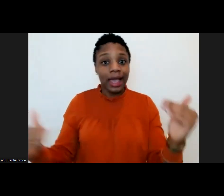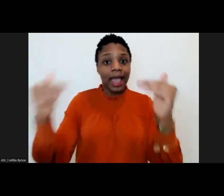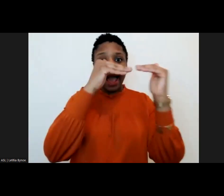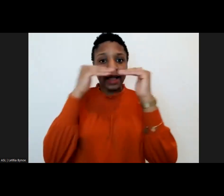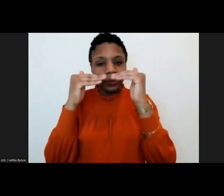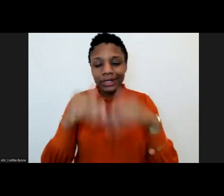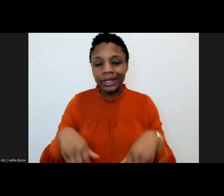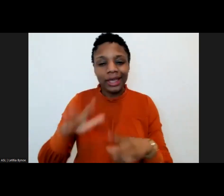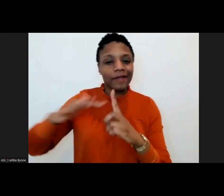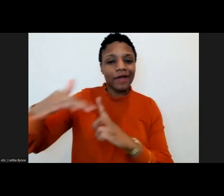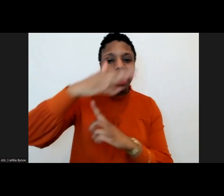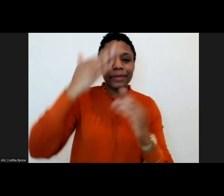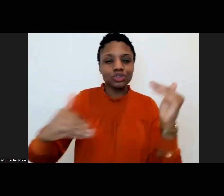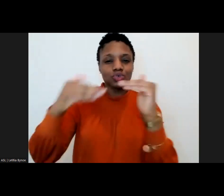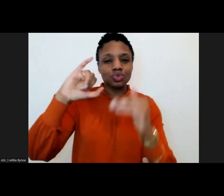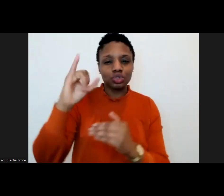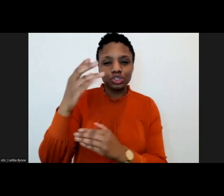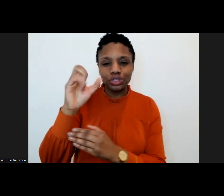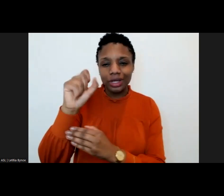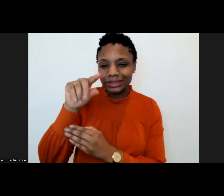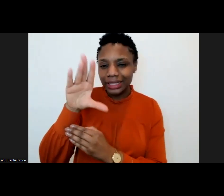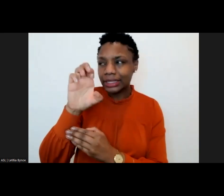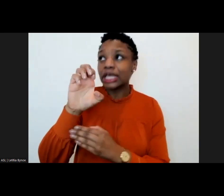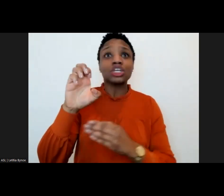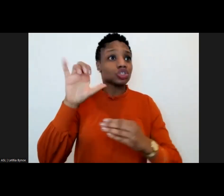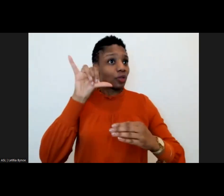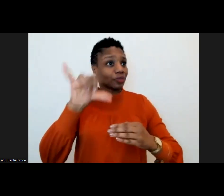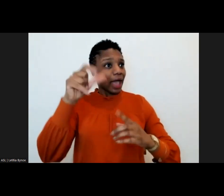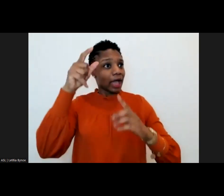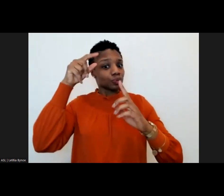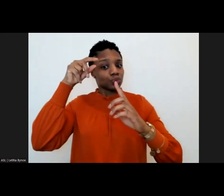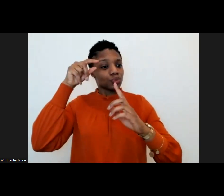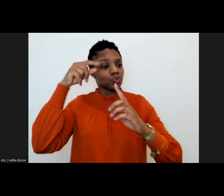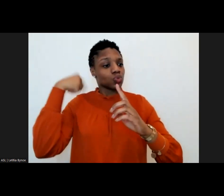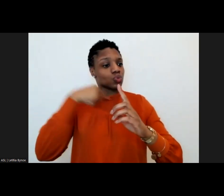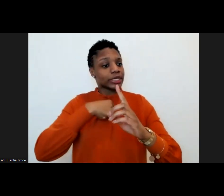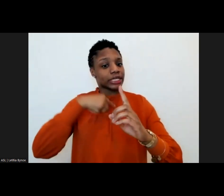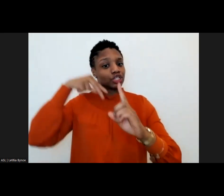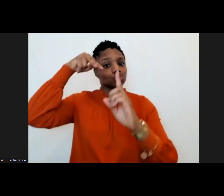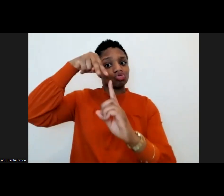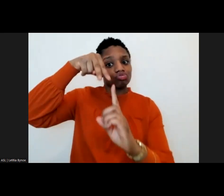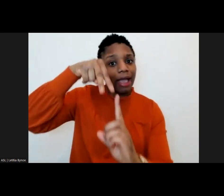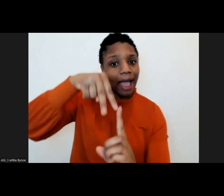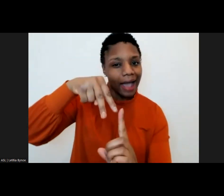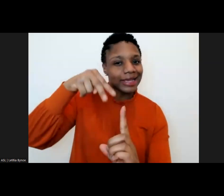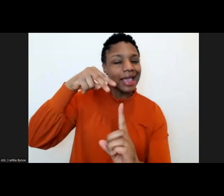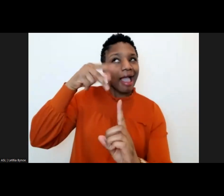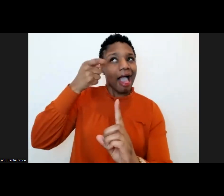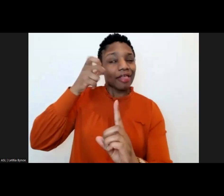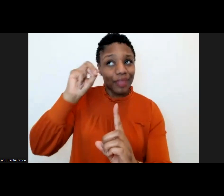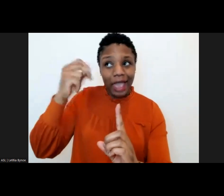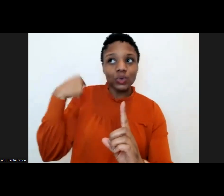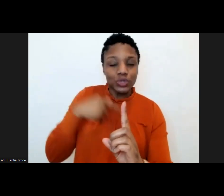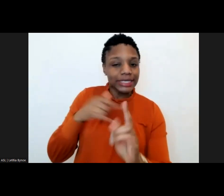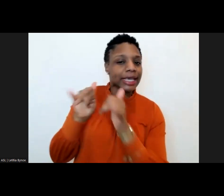justice, track the metrics, and then figure out, can we design some performance, some incentives to basically